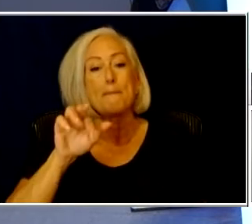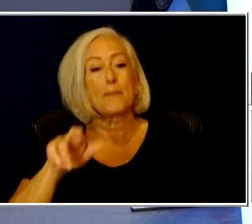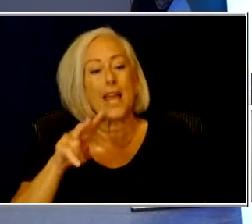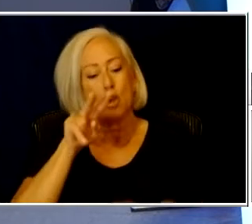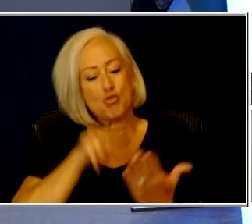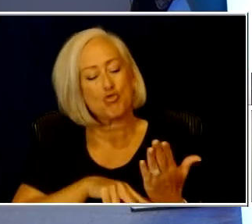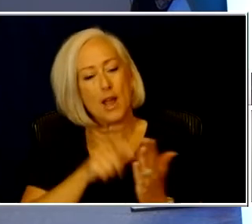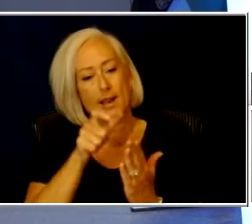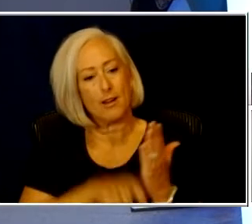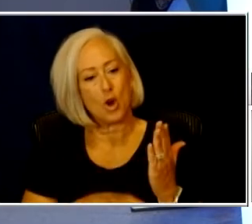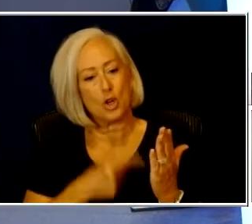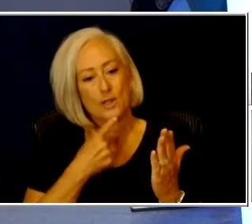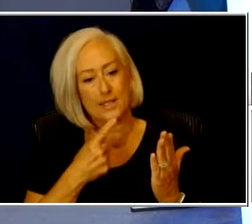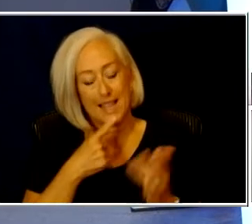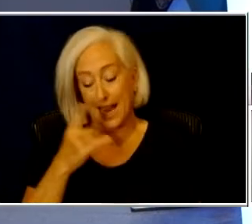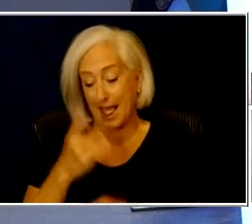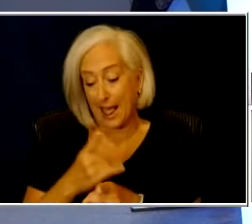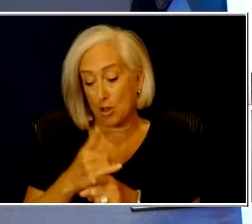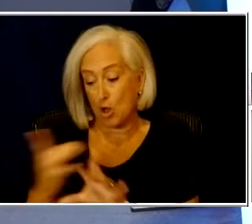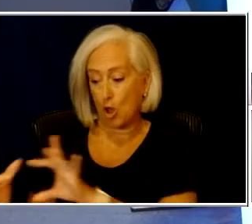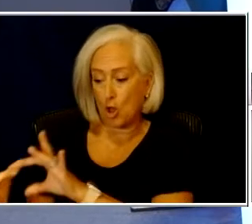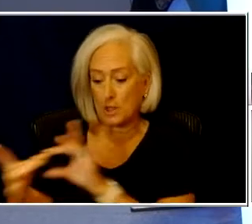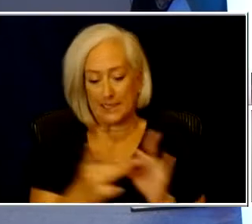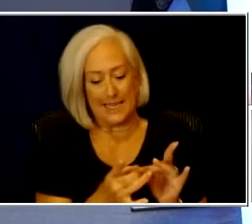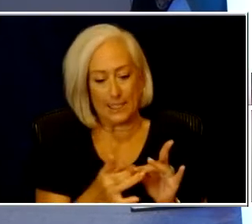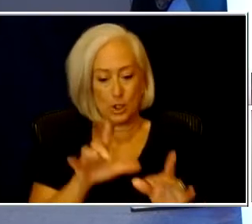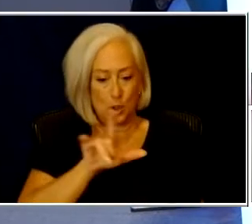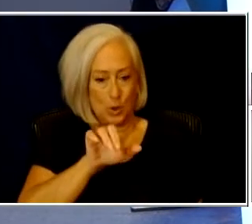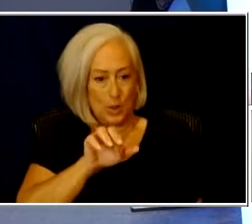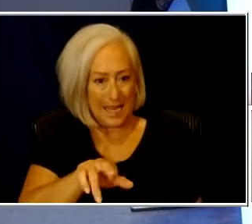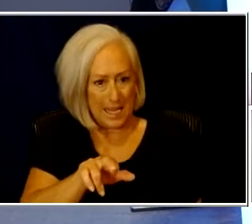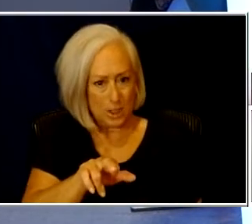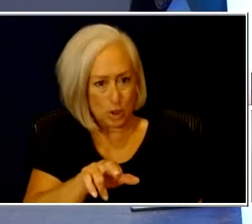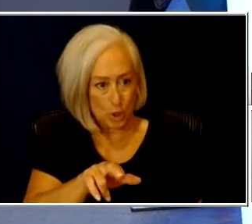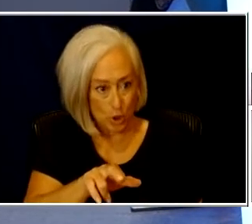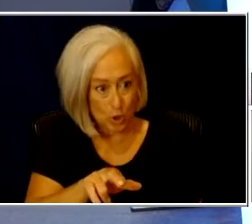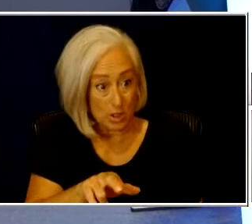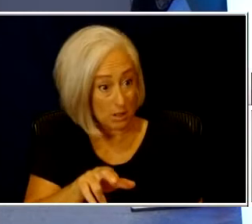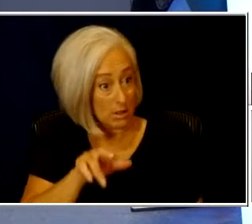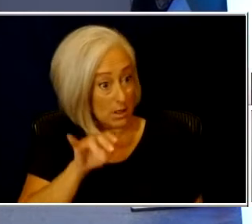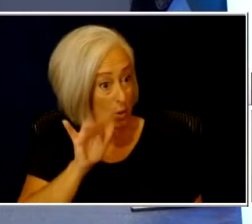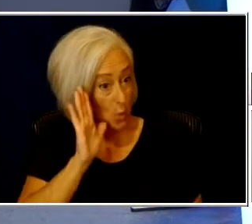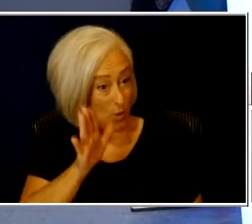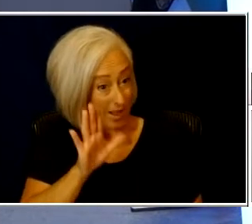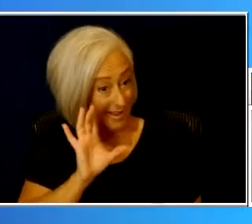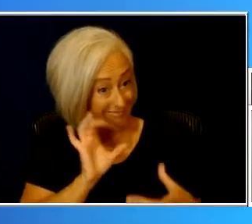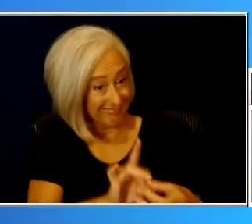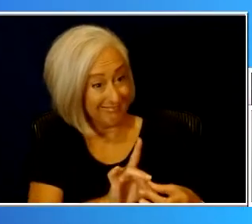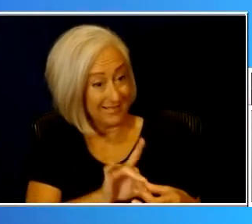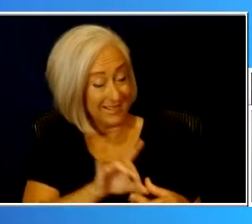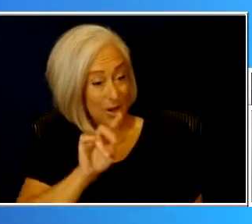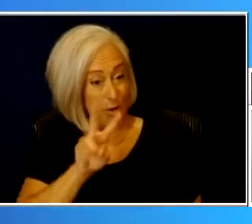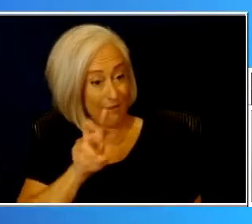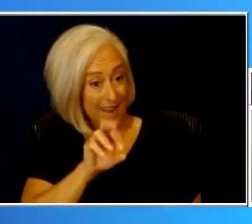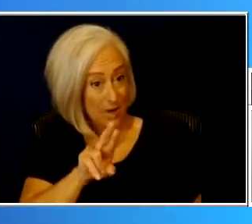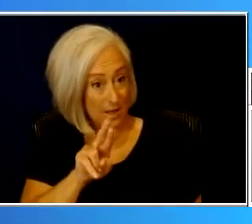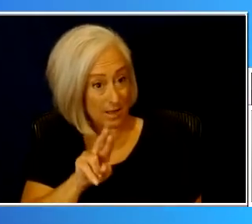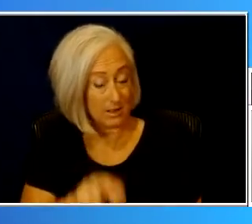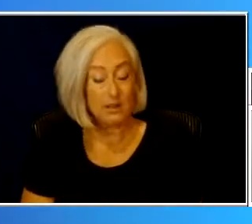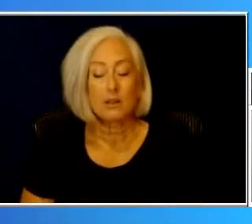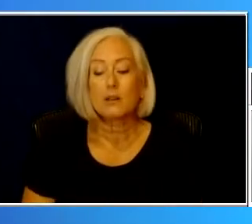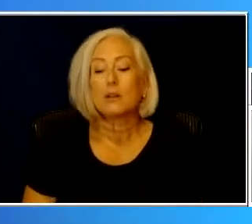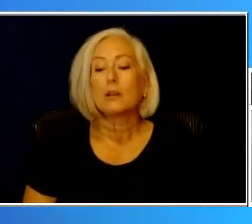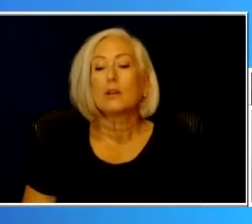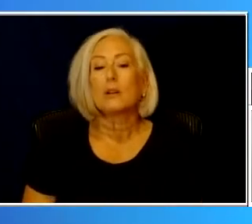alcohol has been linked to several cancers. We've heard that before. Any direct link to ovarian cancer? So there's no direct link to ovarian cancer, but what I